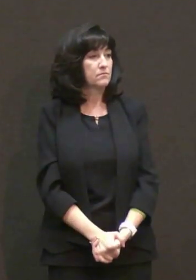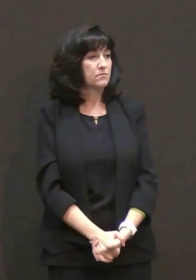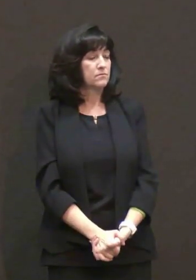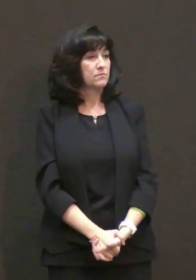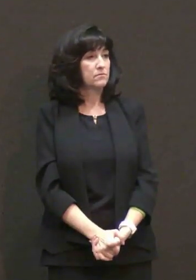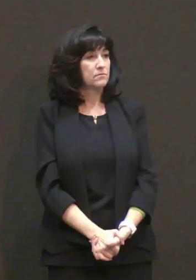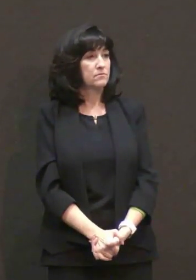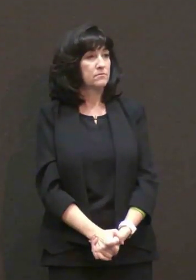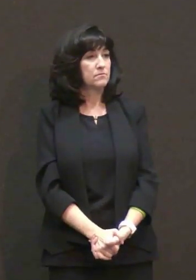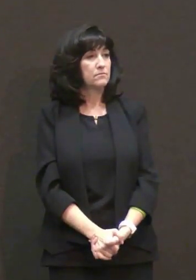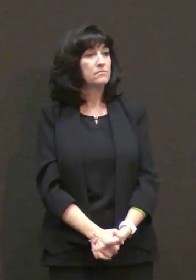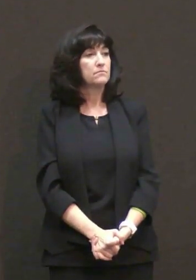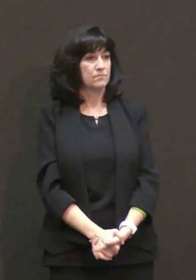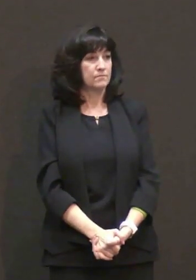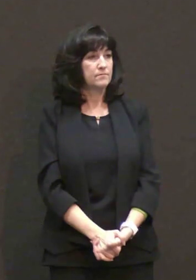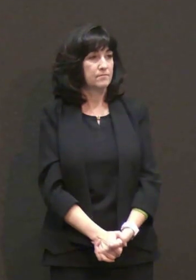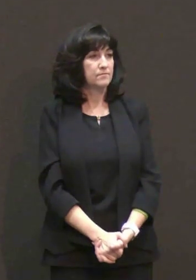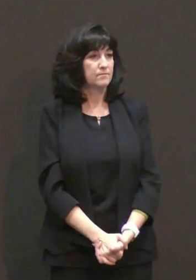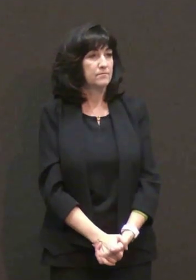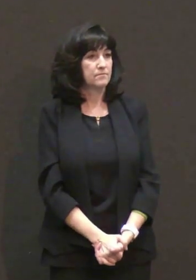I think I've got a microphone. There you go.